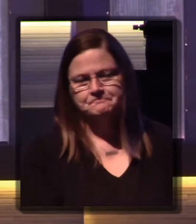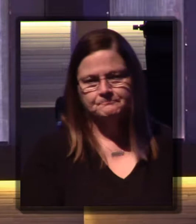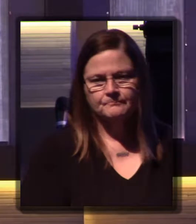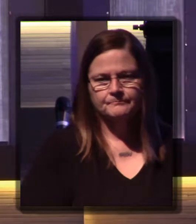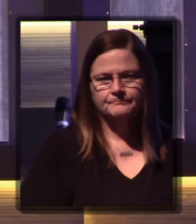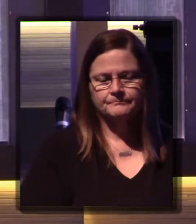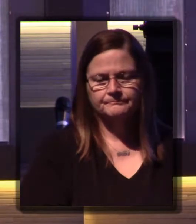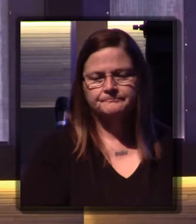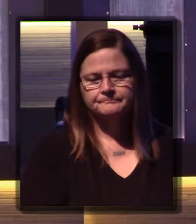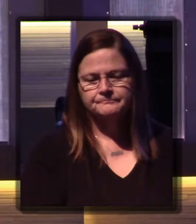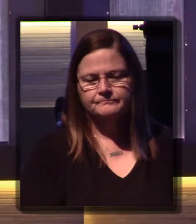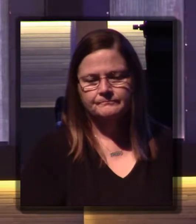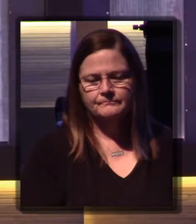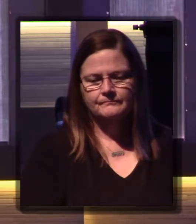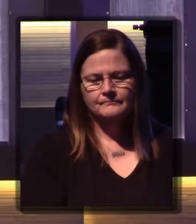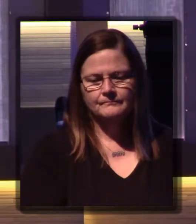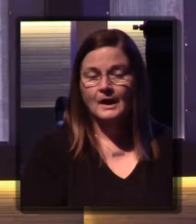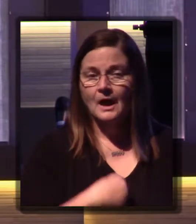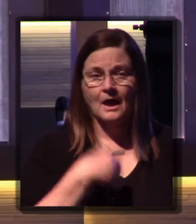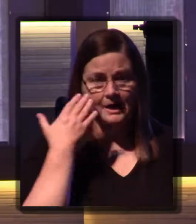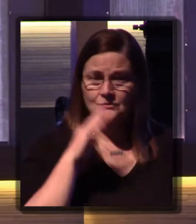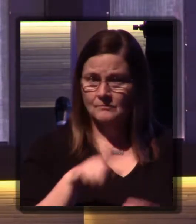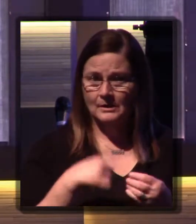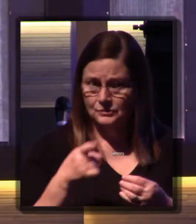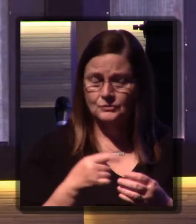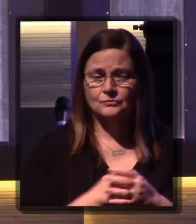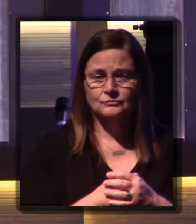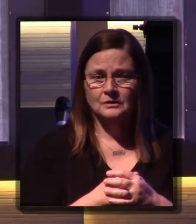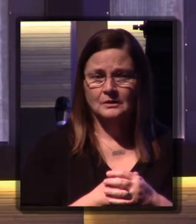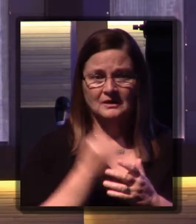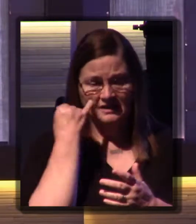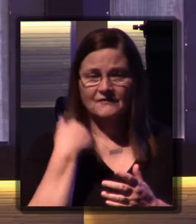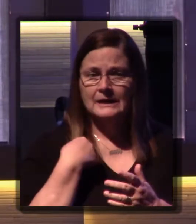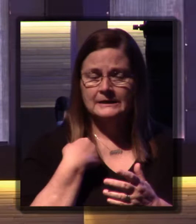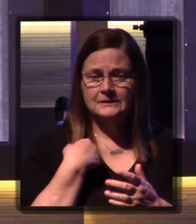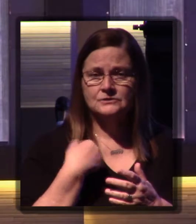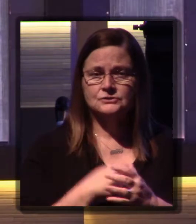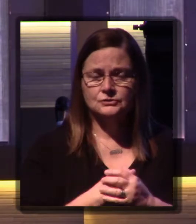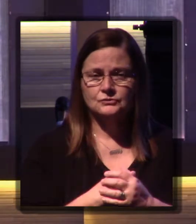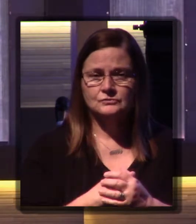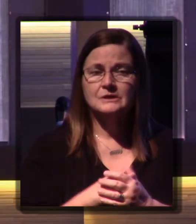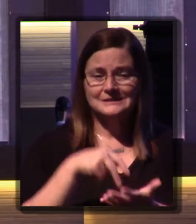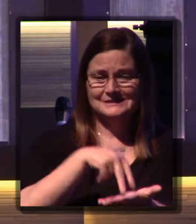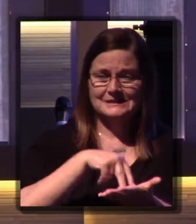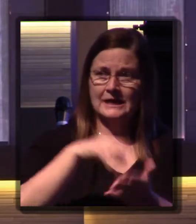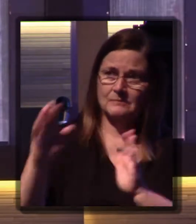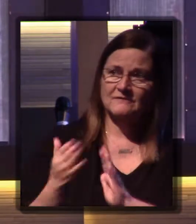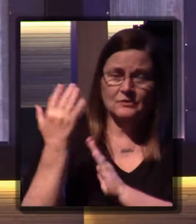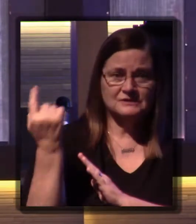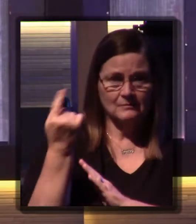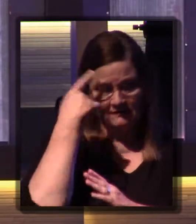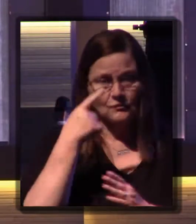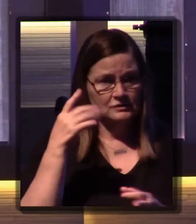here. Freely do what is right. Now, I don't know about you, but if I had to stand before anybody for judgment, if